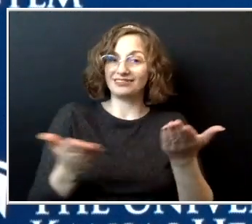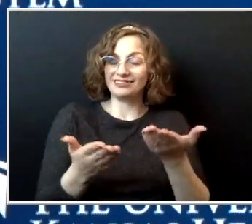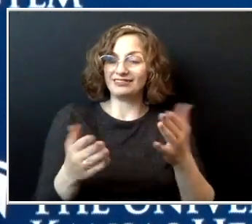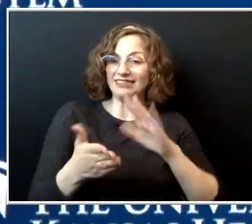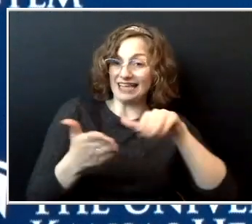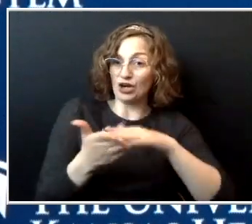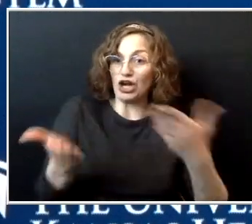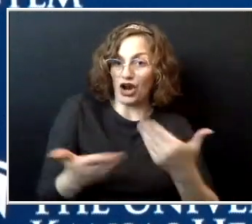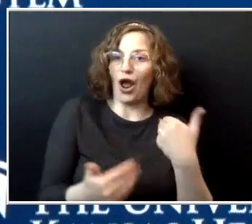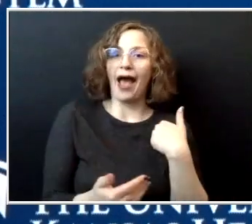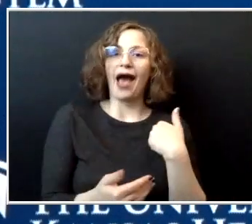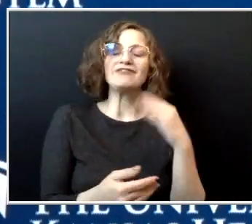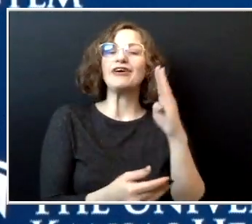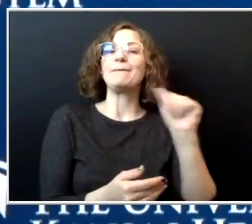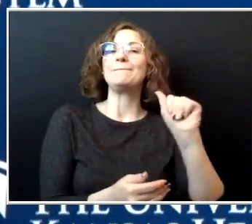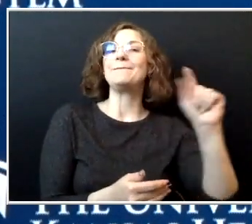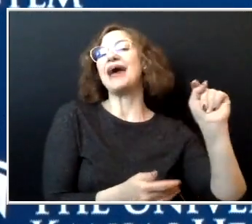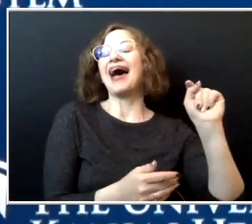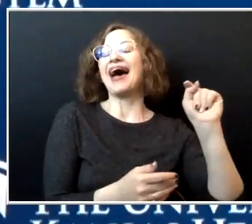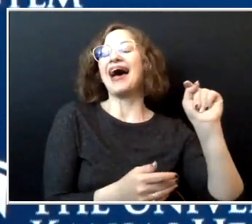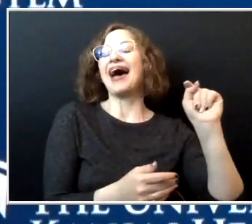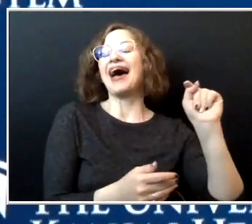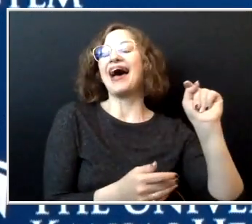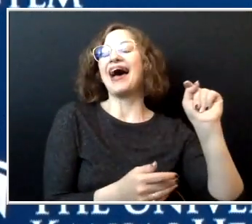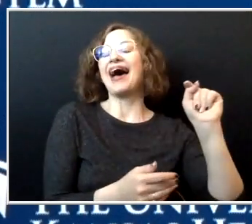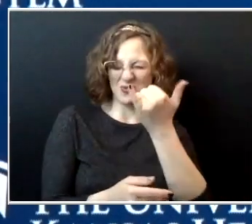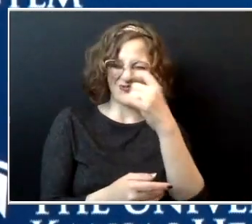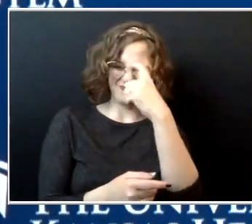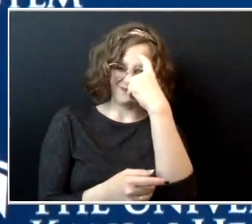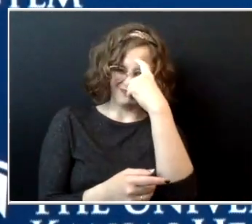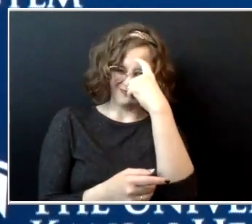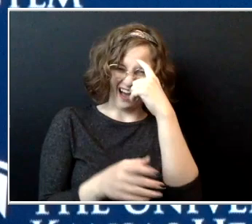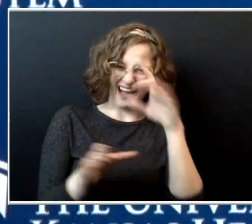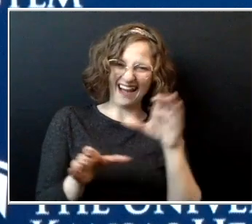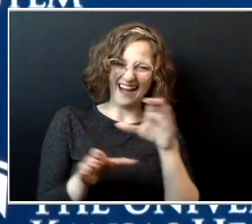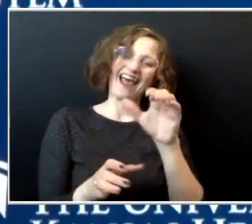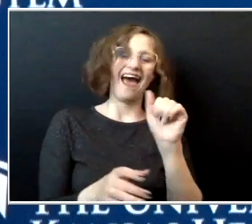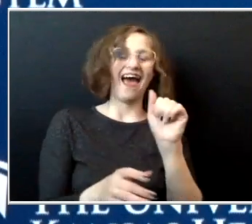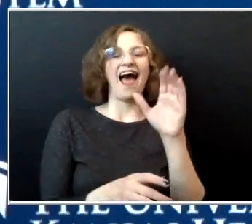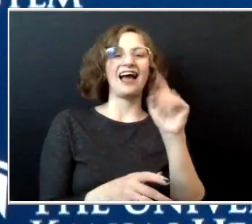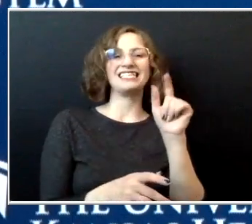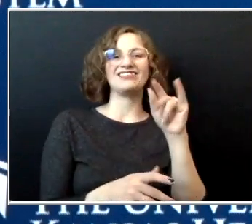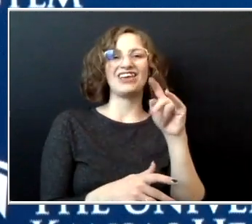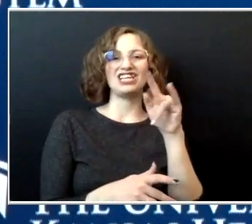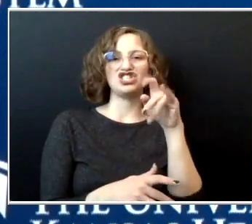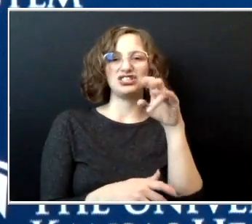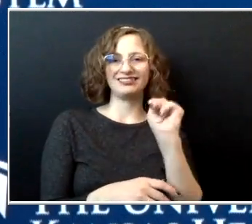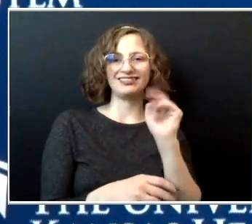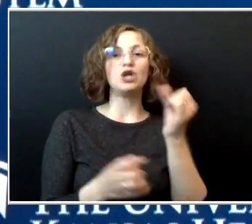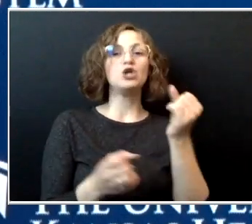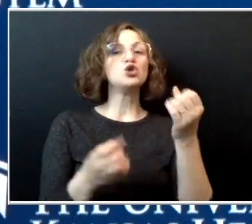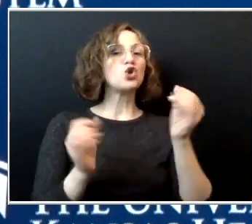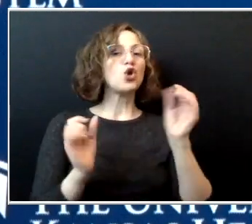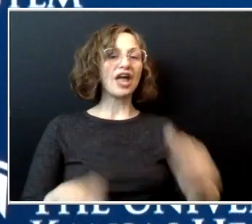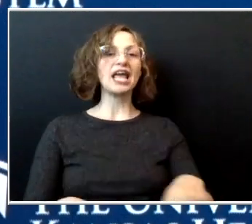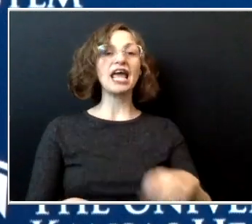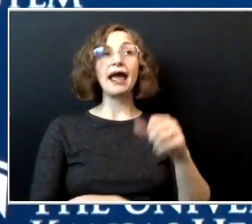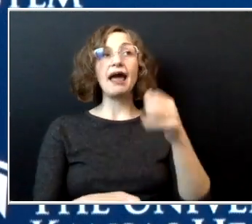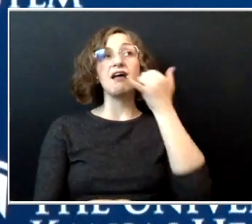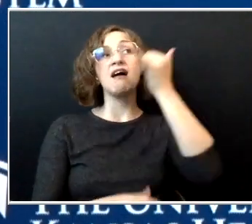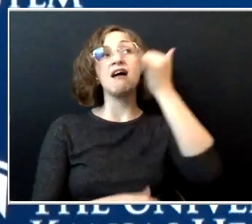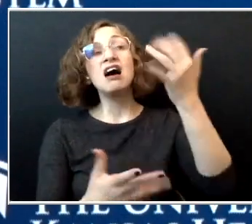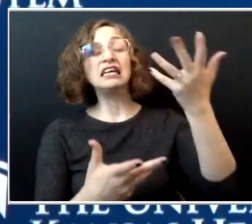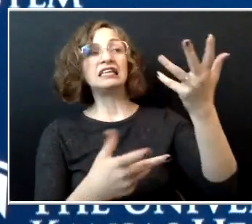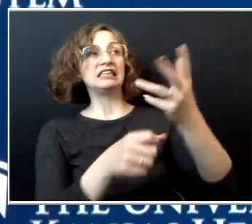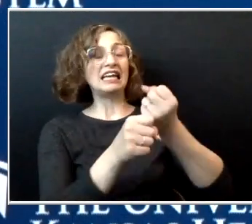they can reach out and get guidance and support around an individual patient situation. We also have identified gaps in areas